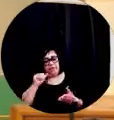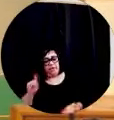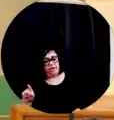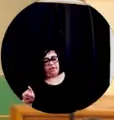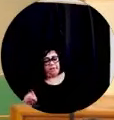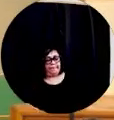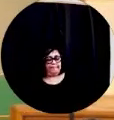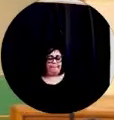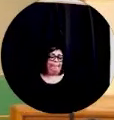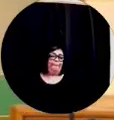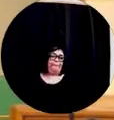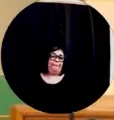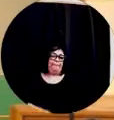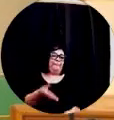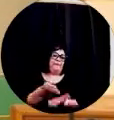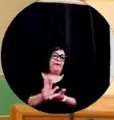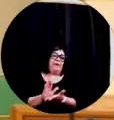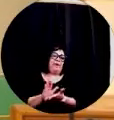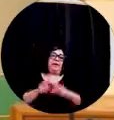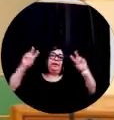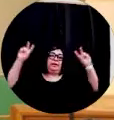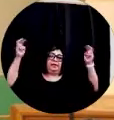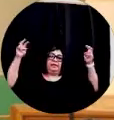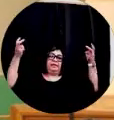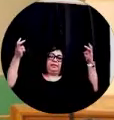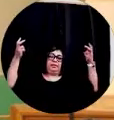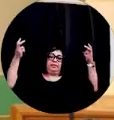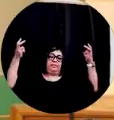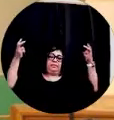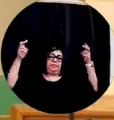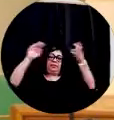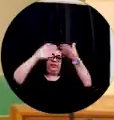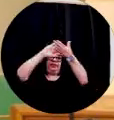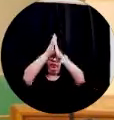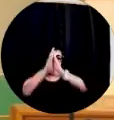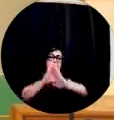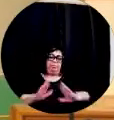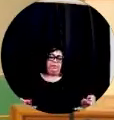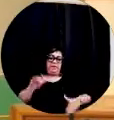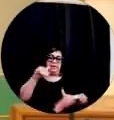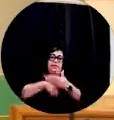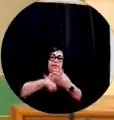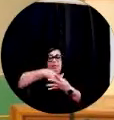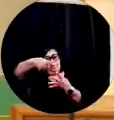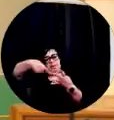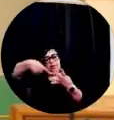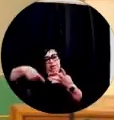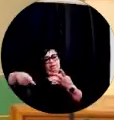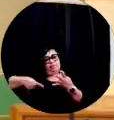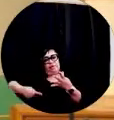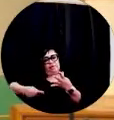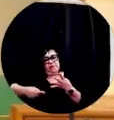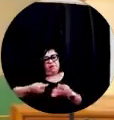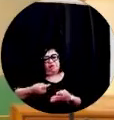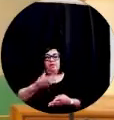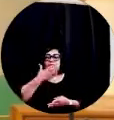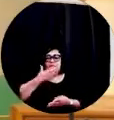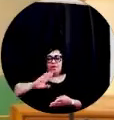All right, the theme for this Woman's Day is peace in the midst of tribulation. Amen?